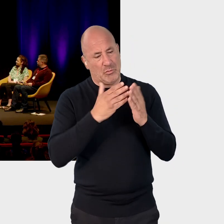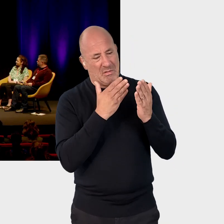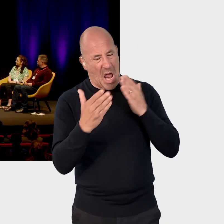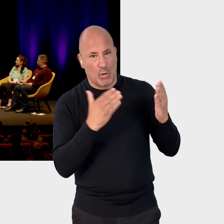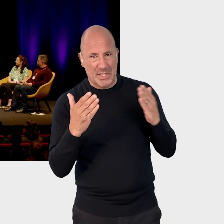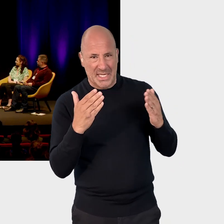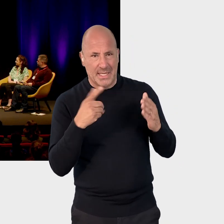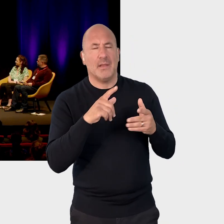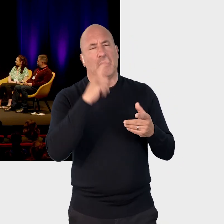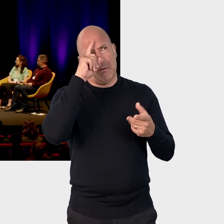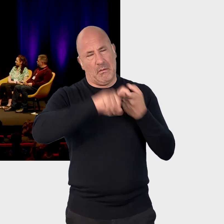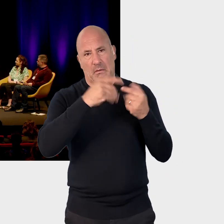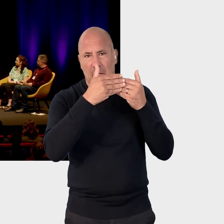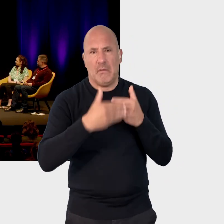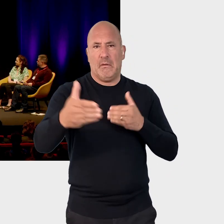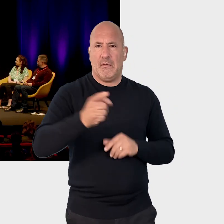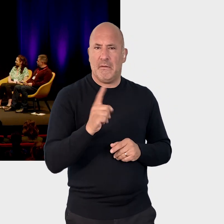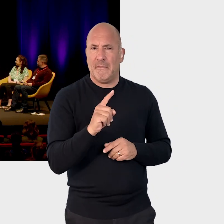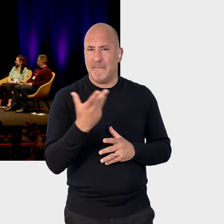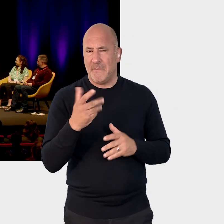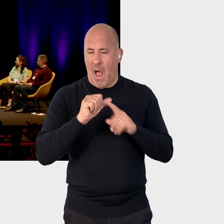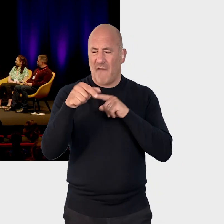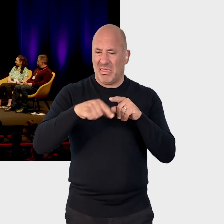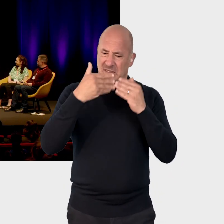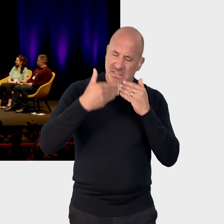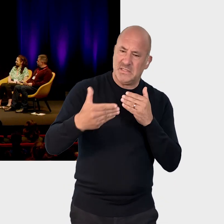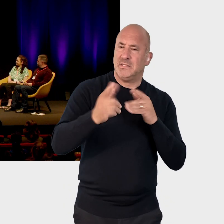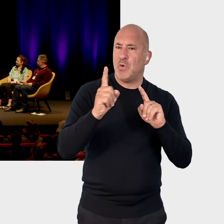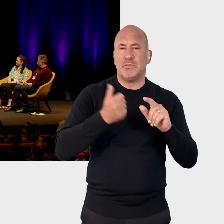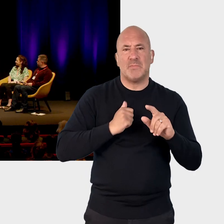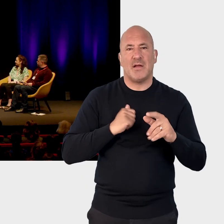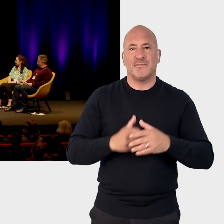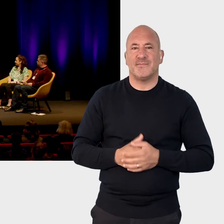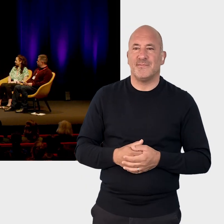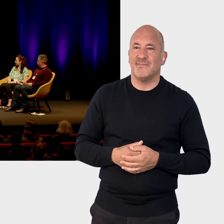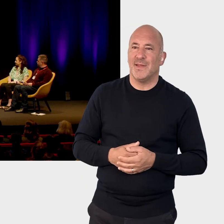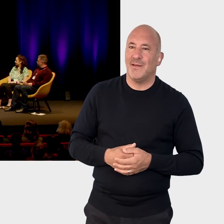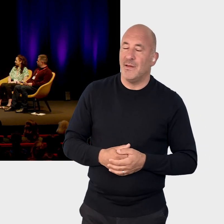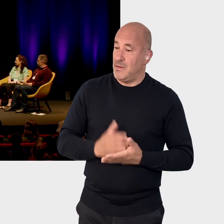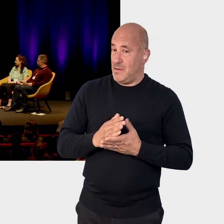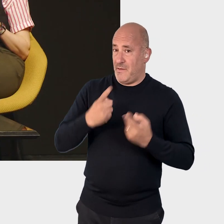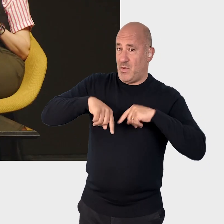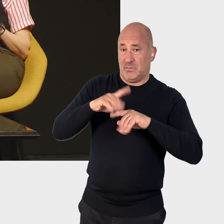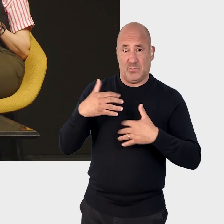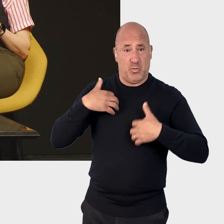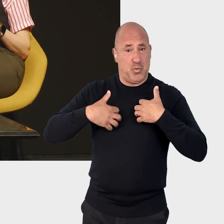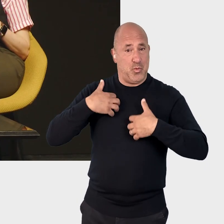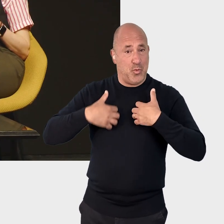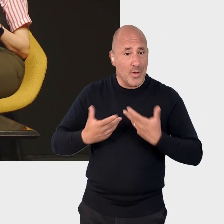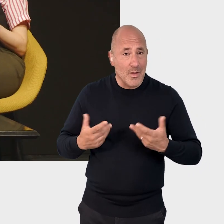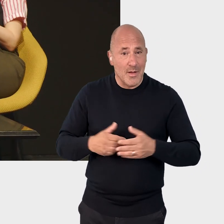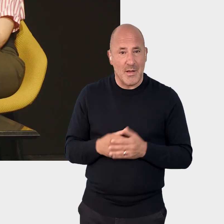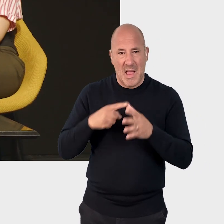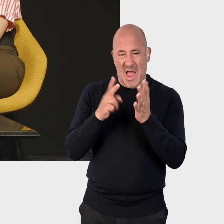you'll take from the experience of working with the National Gallery? What's the kind of legacy beyond this experience? I mean, it's been